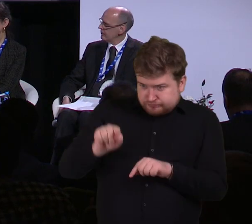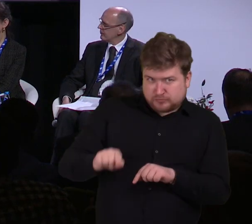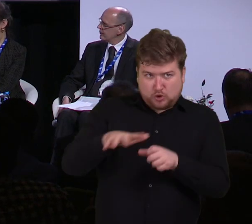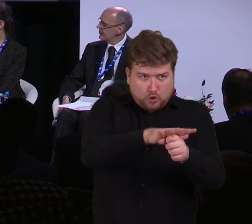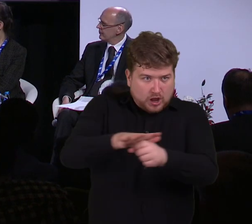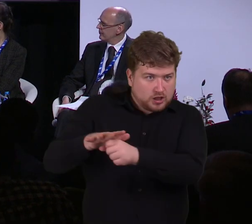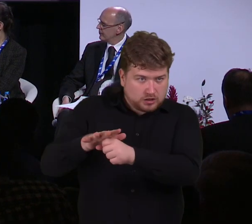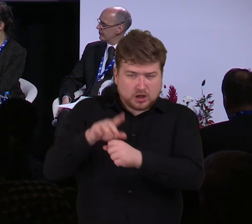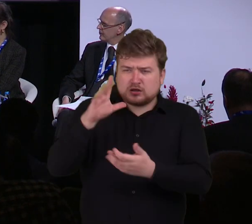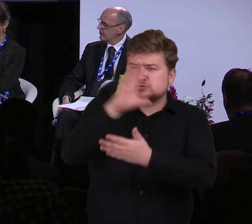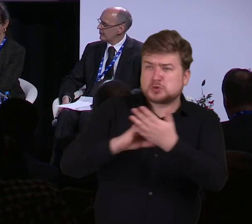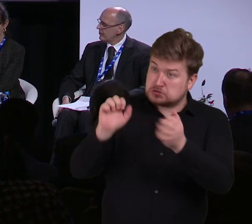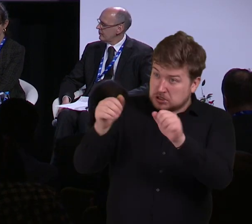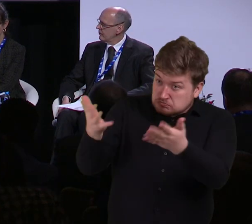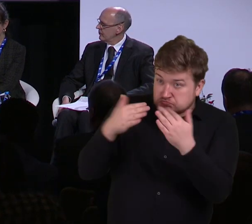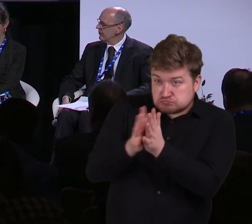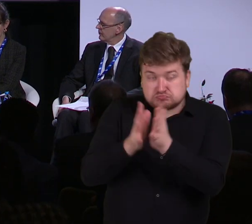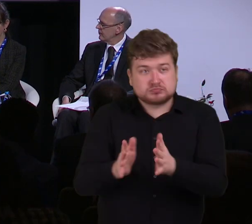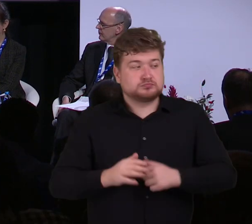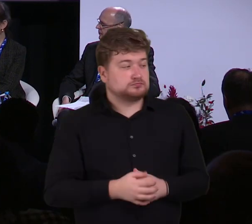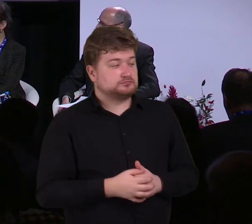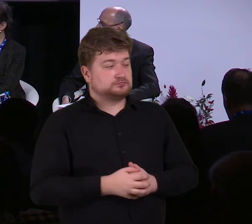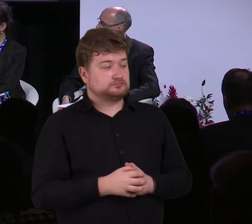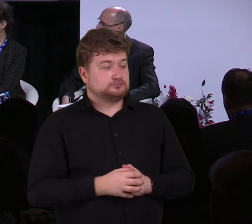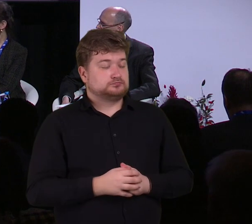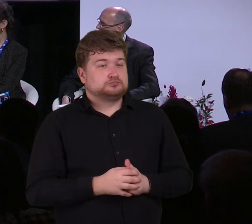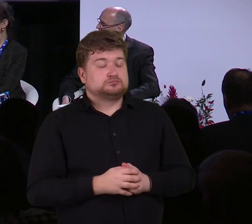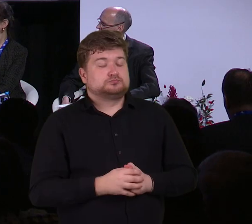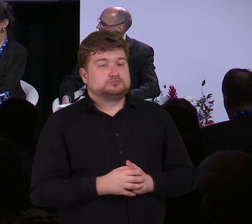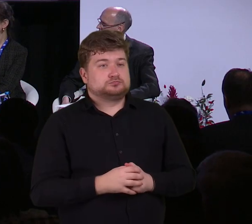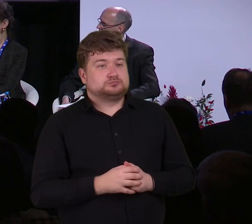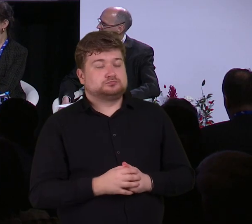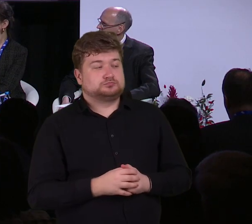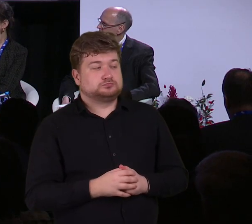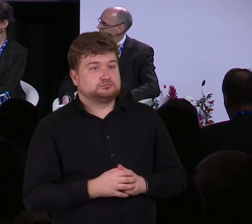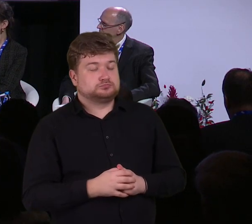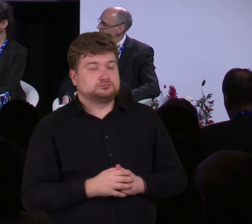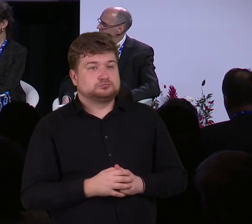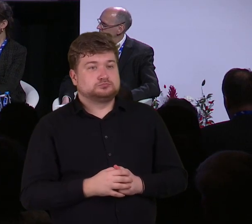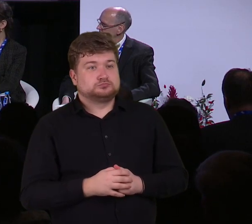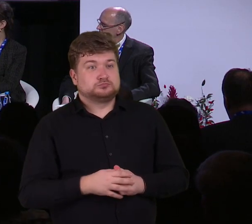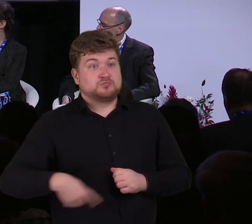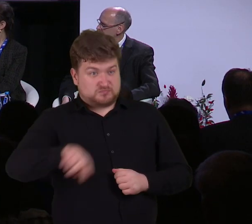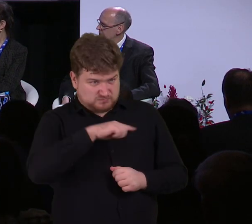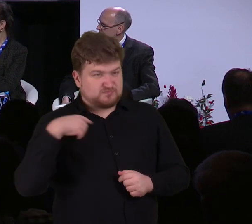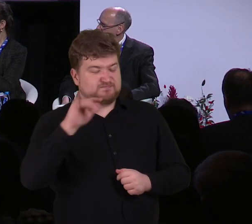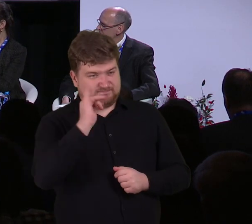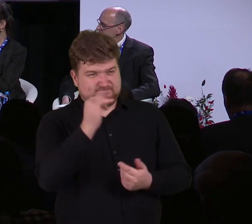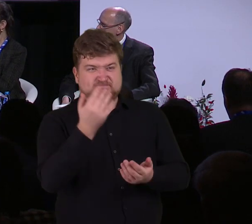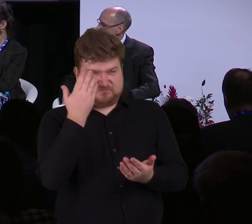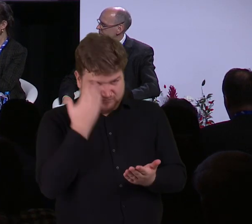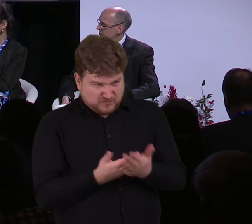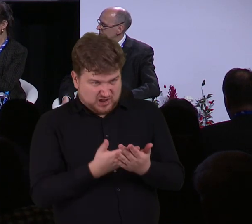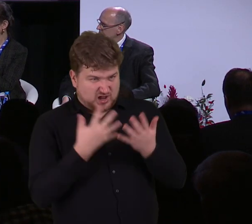Well, effectively, we decentralized a lot. In 2014, we decided to give to the